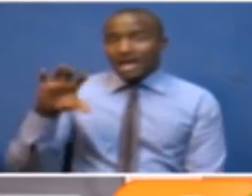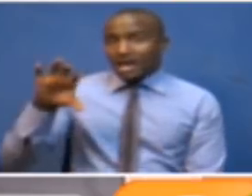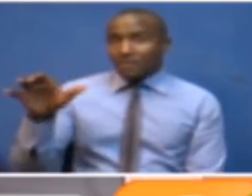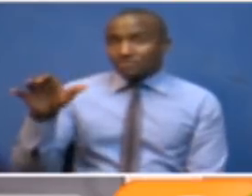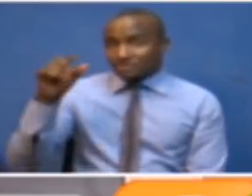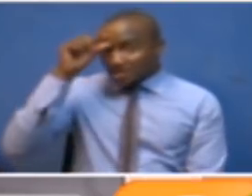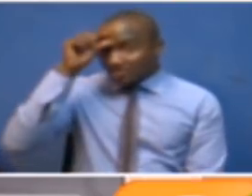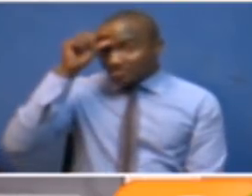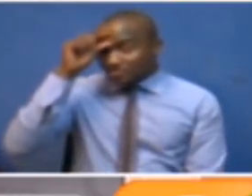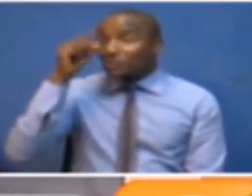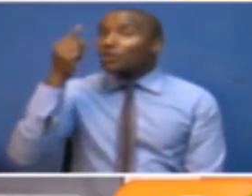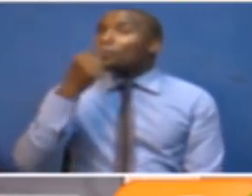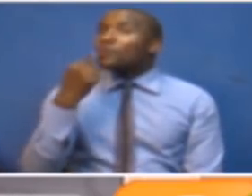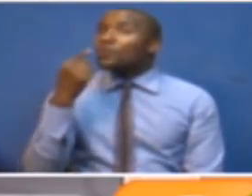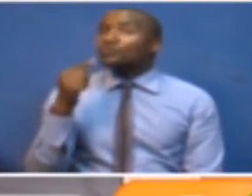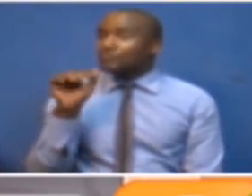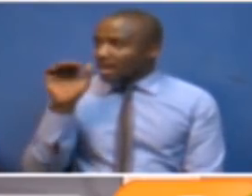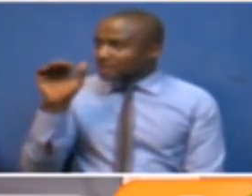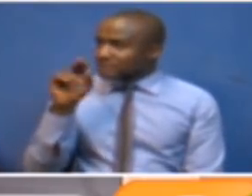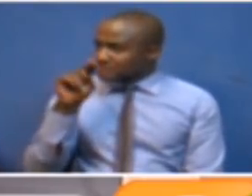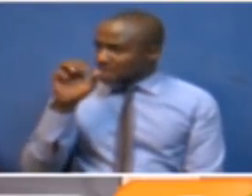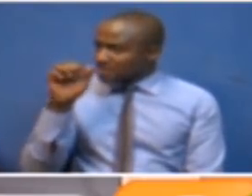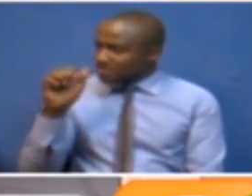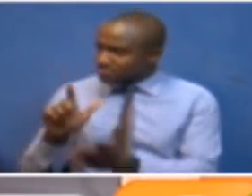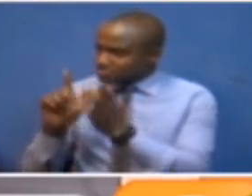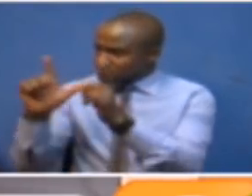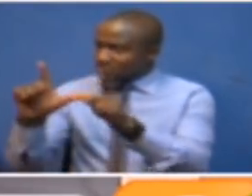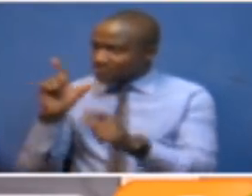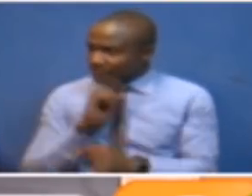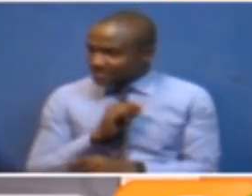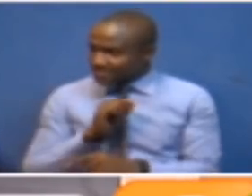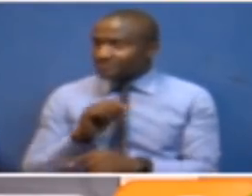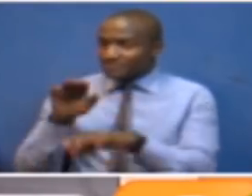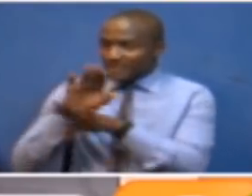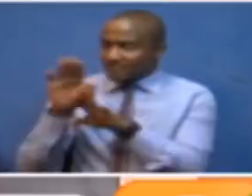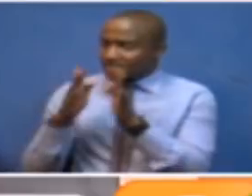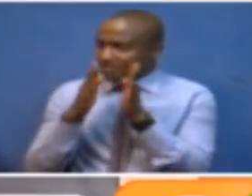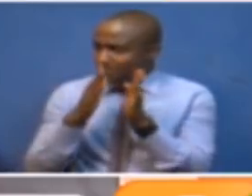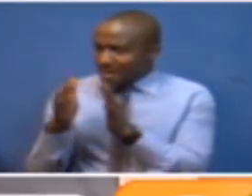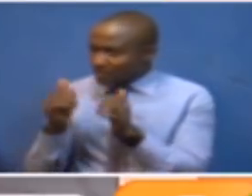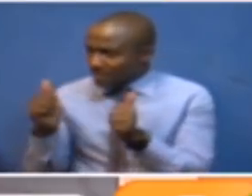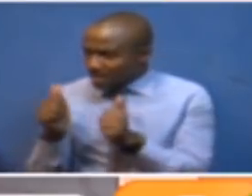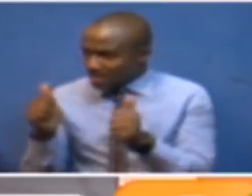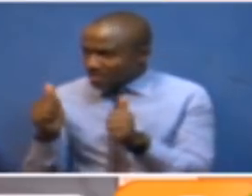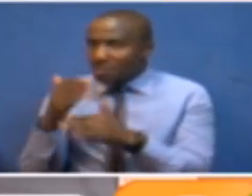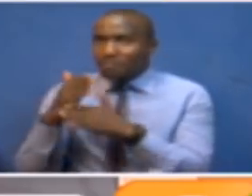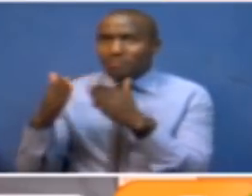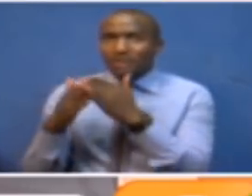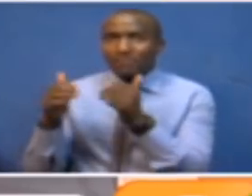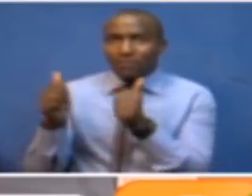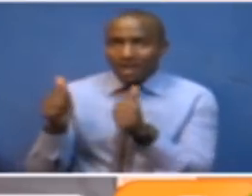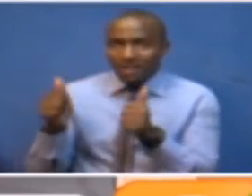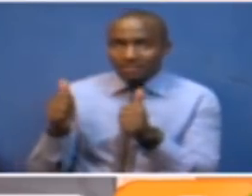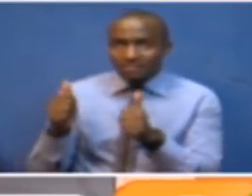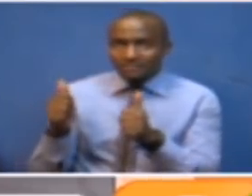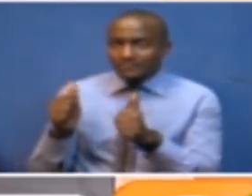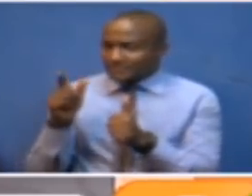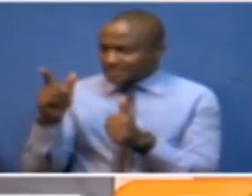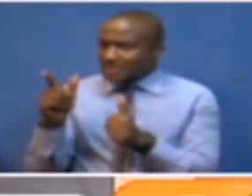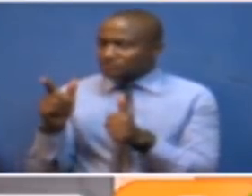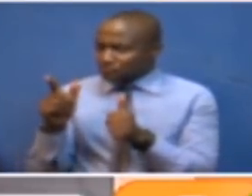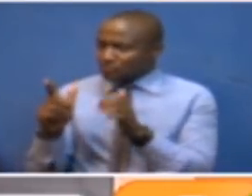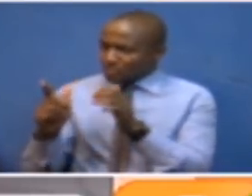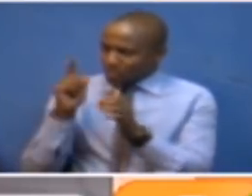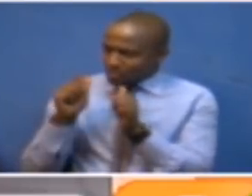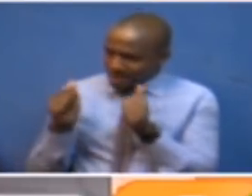who, by the way, will also ask you if you've gone through NEMA. They'll make sure that everything is in plan, where the building is, and whether it meets the regulations set